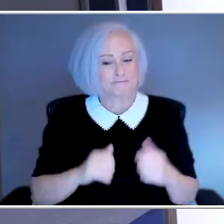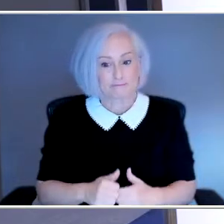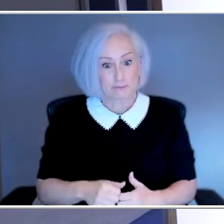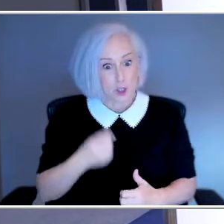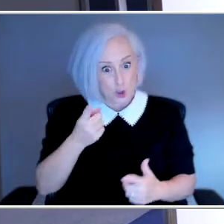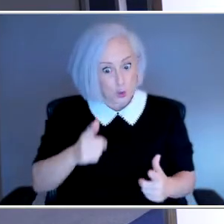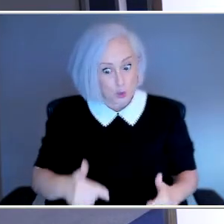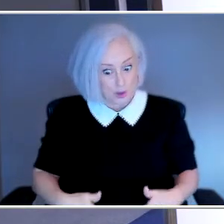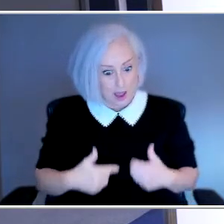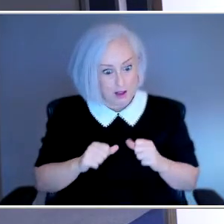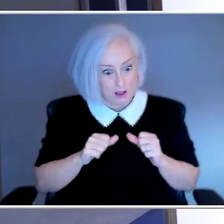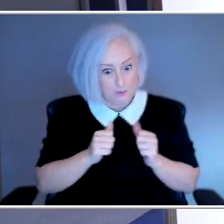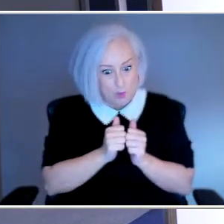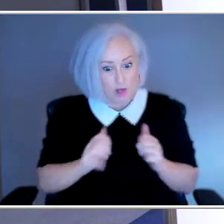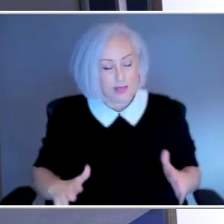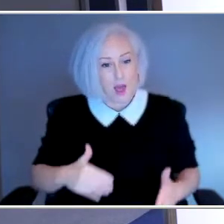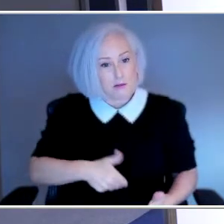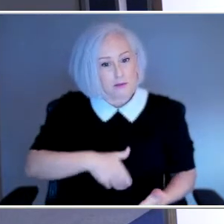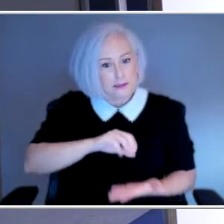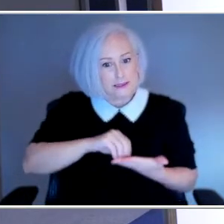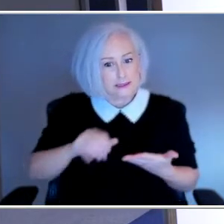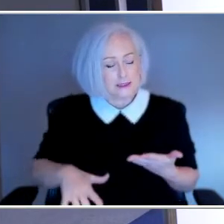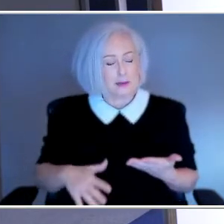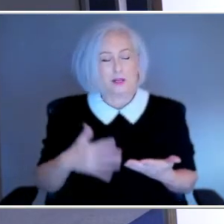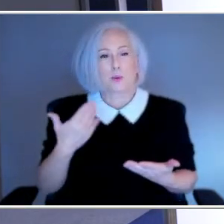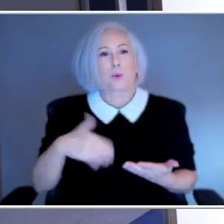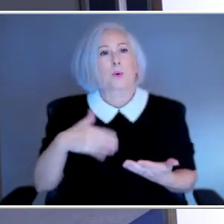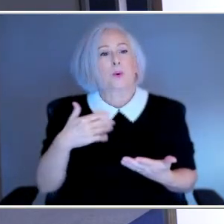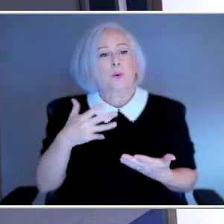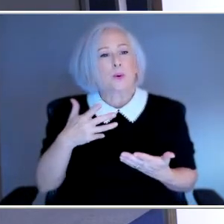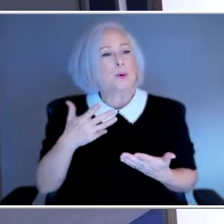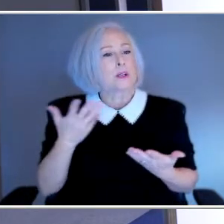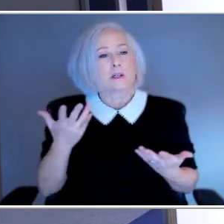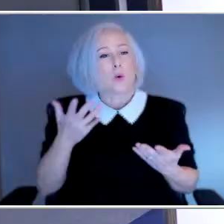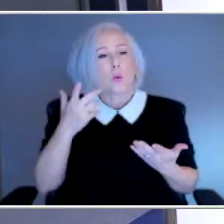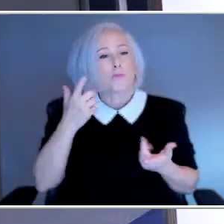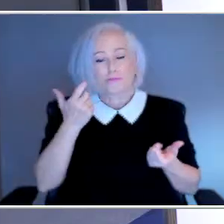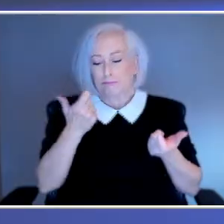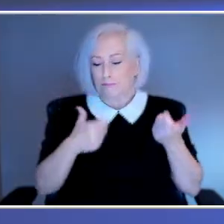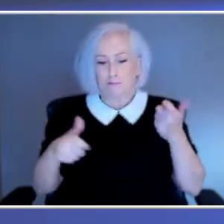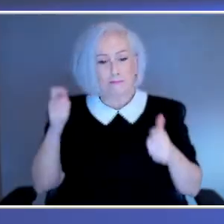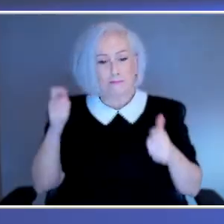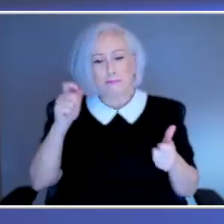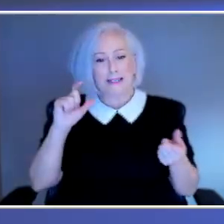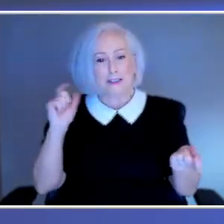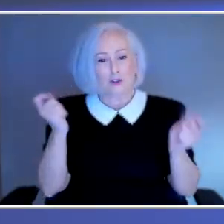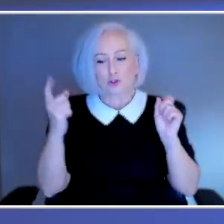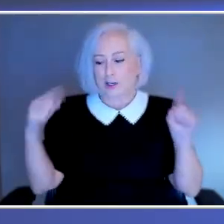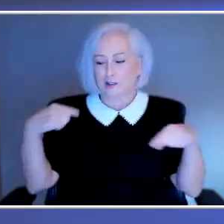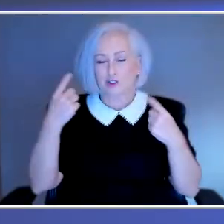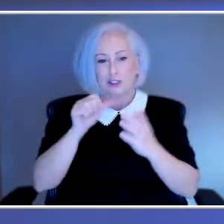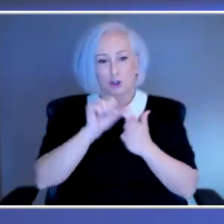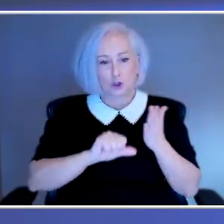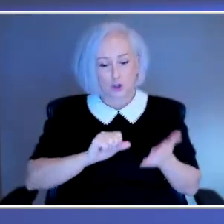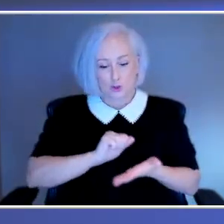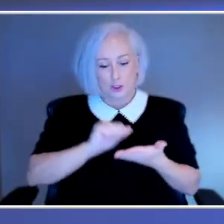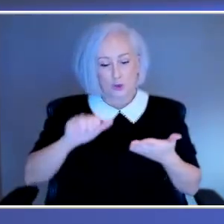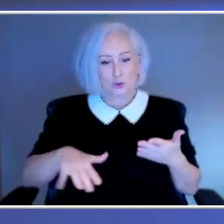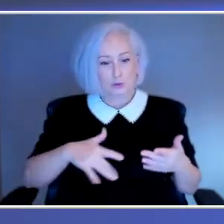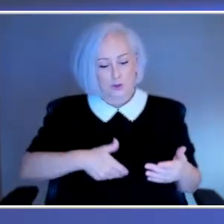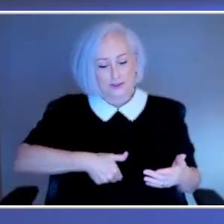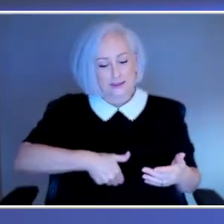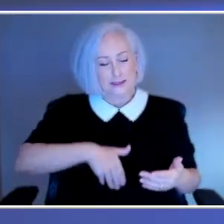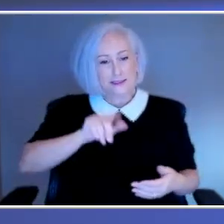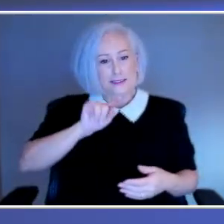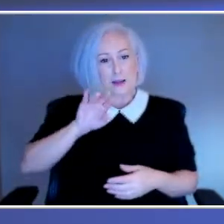without a stomach. What has been the biggest change since that surgery? Oh, wow. The biggest change is the